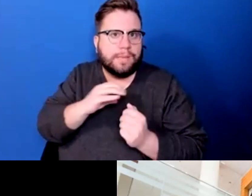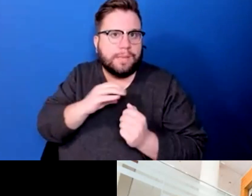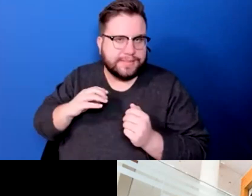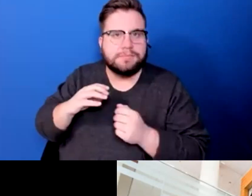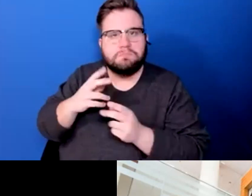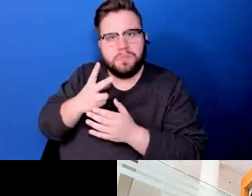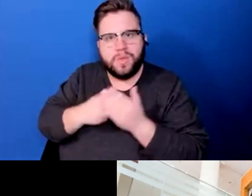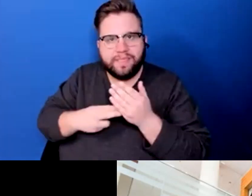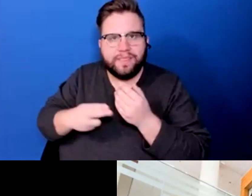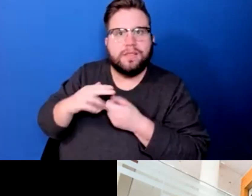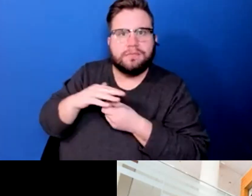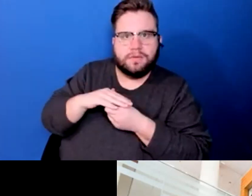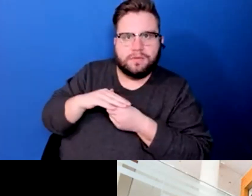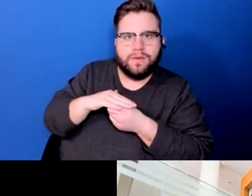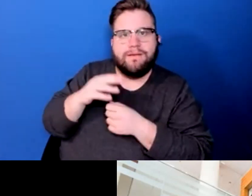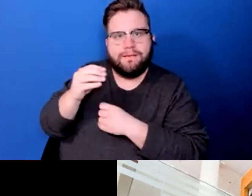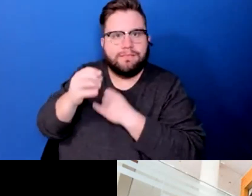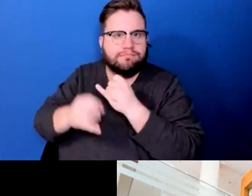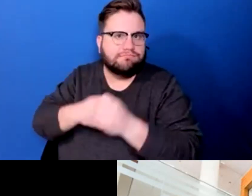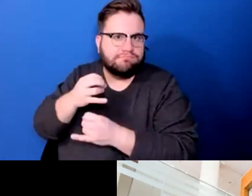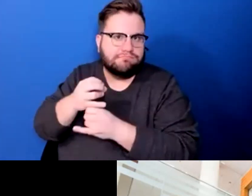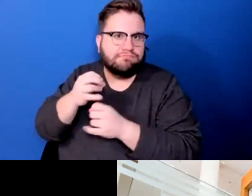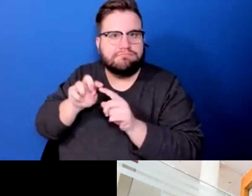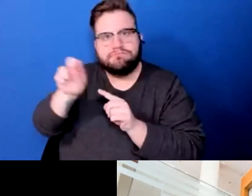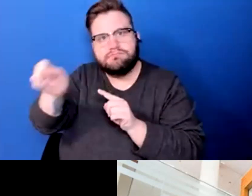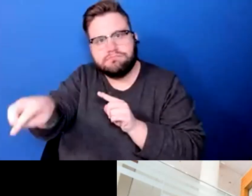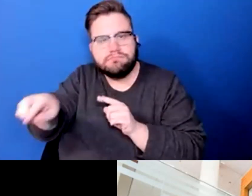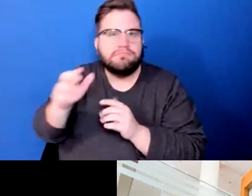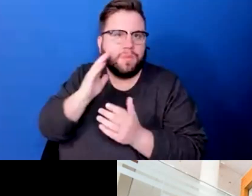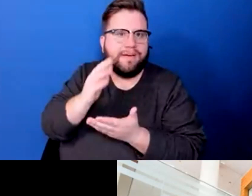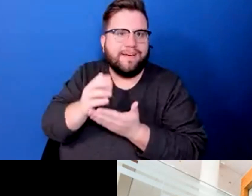improve things even beyond Rochester.